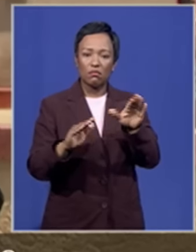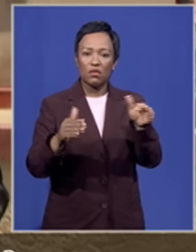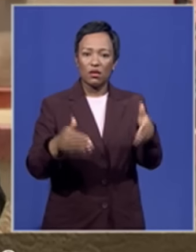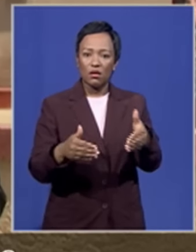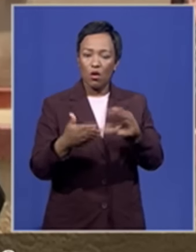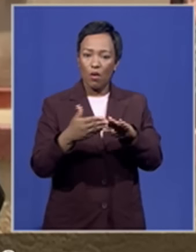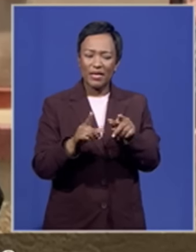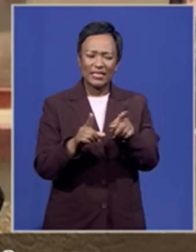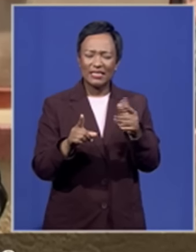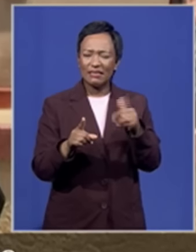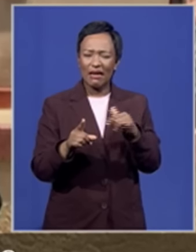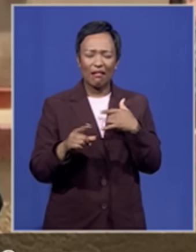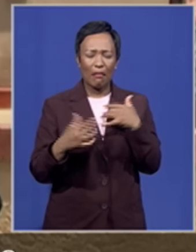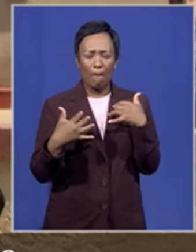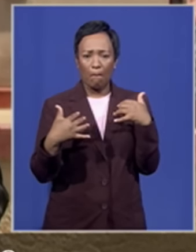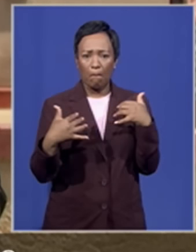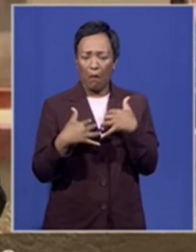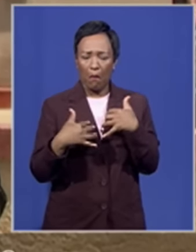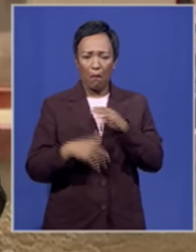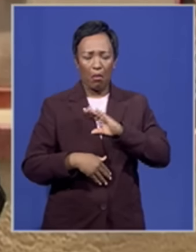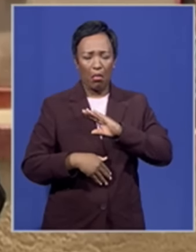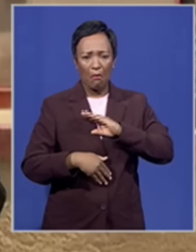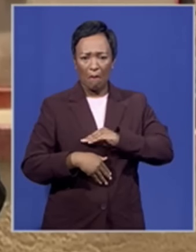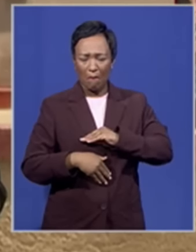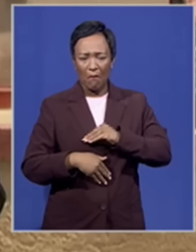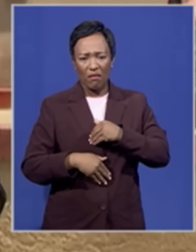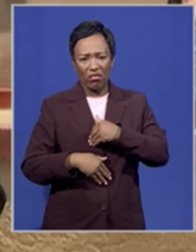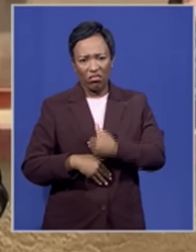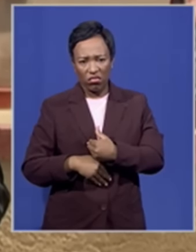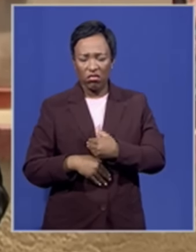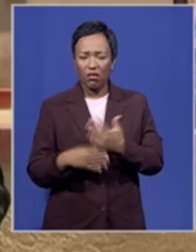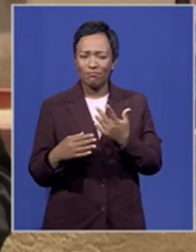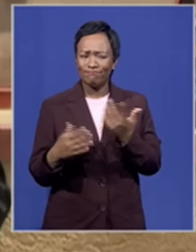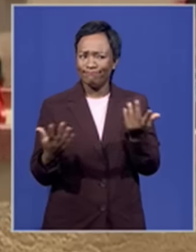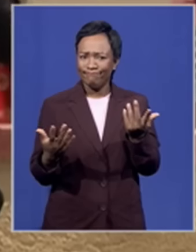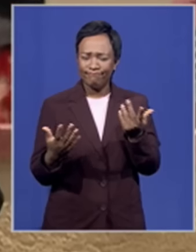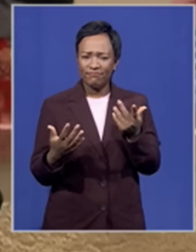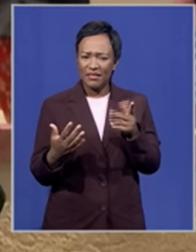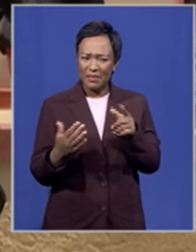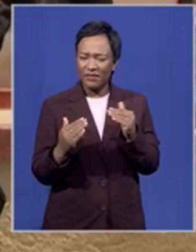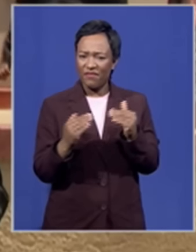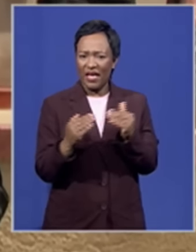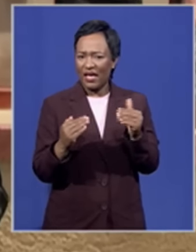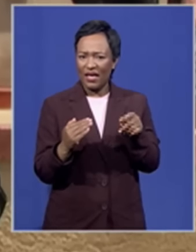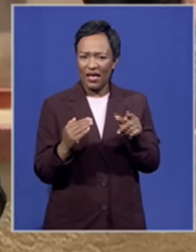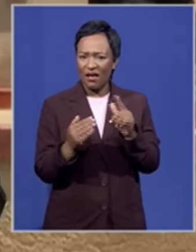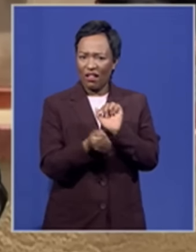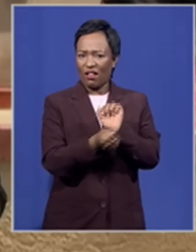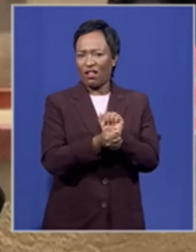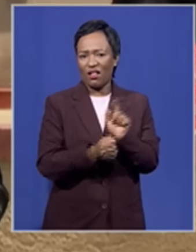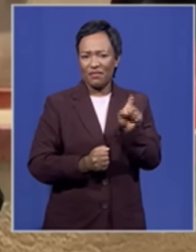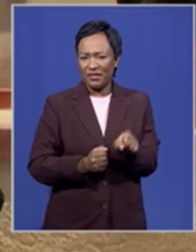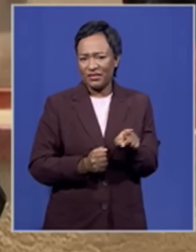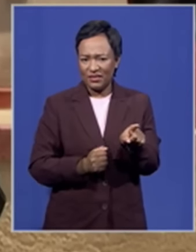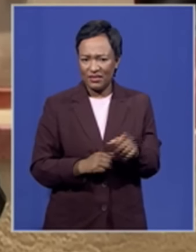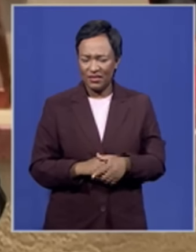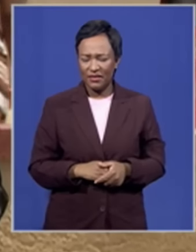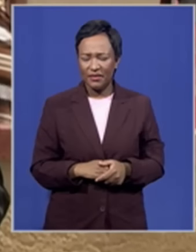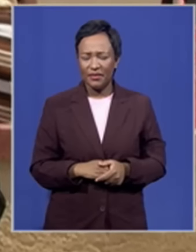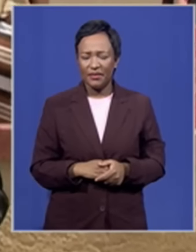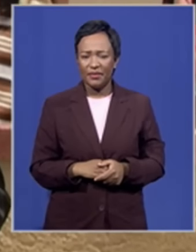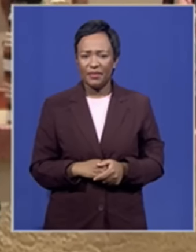garushitse matswalo ke tiragalo ye yeshoro ka go le lengwe ba ipiletša gore toka e phethagale la ke koketšo motao wa ditaba tša